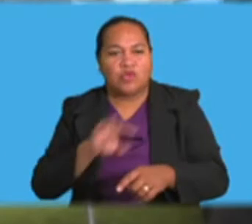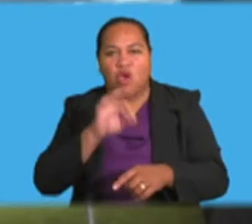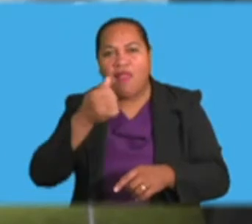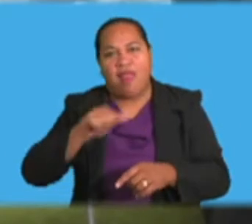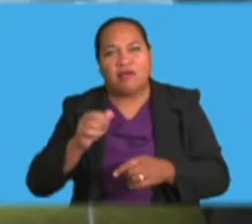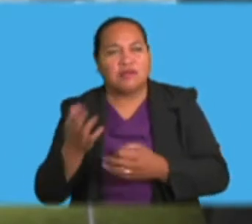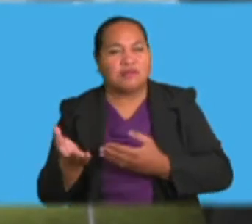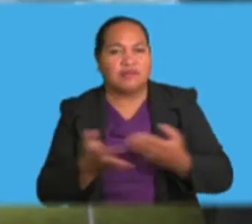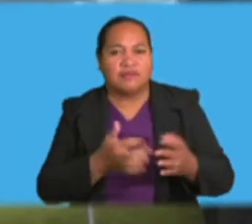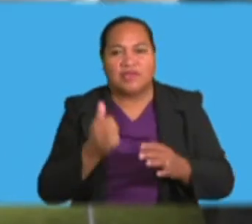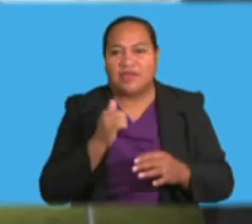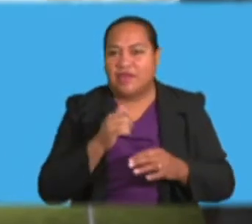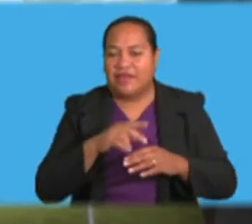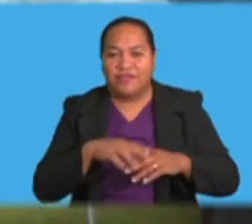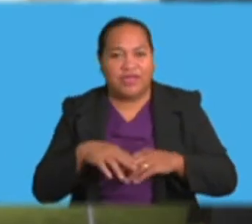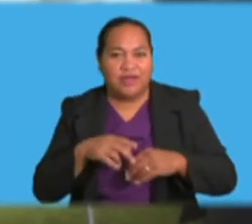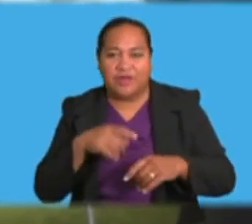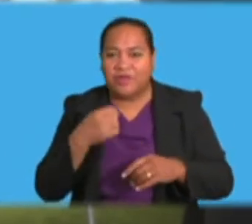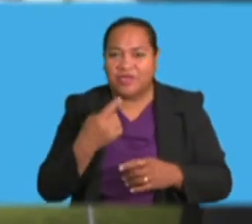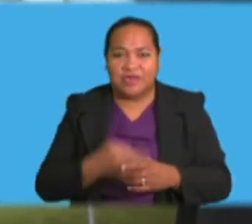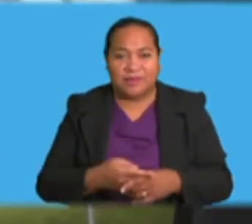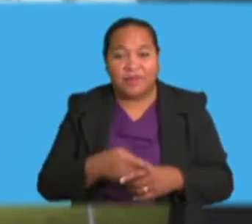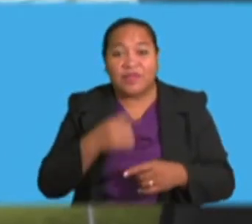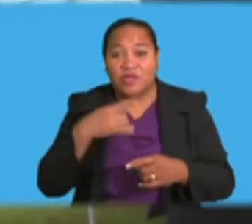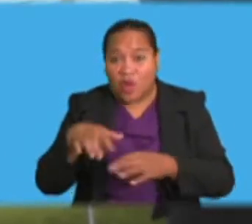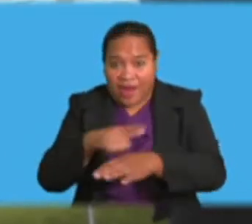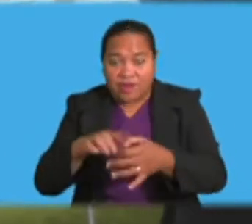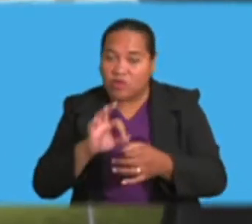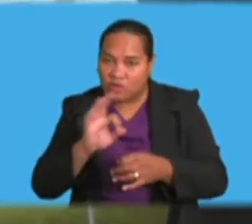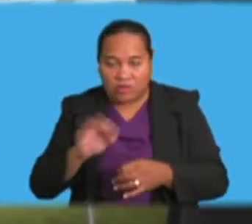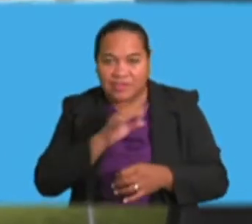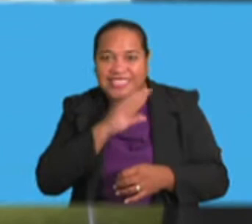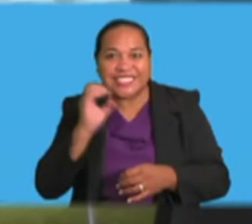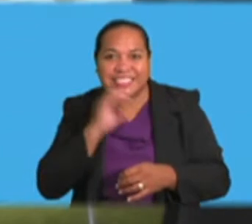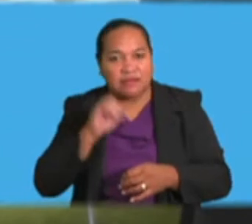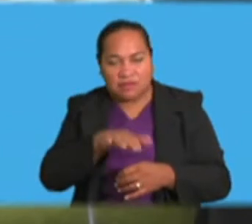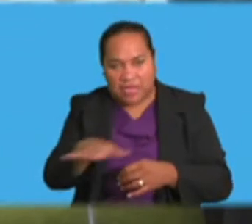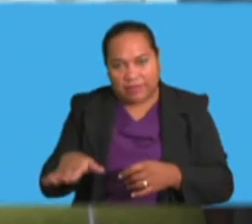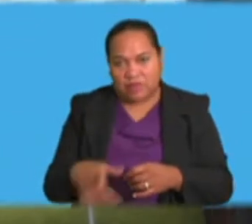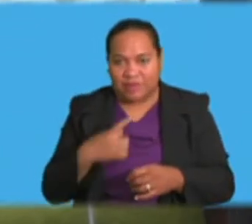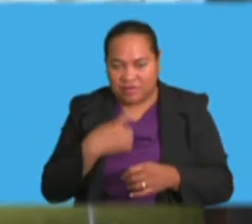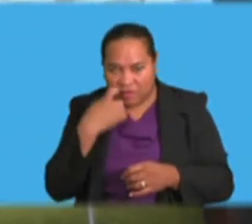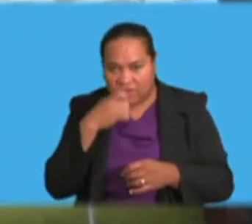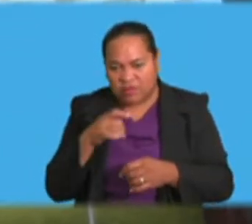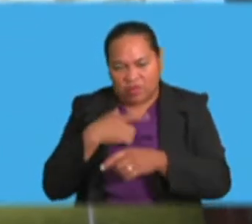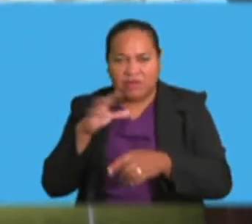past culture for Fiji Pine for the ordinary landowners to be cheated and shortchanged through the mismanagement and